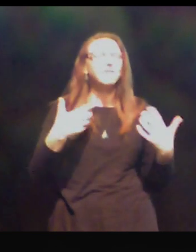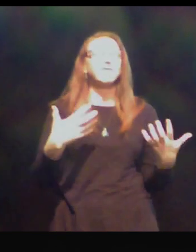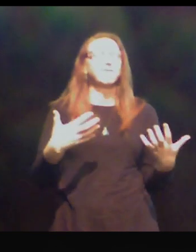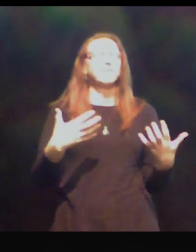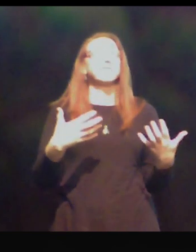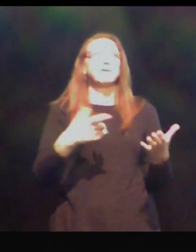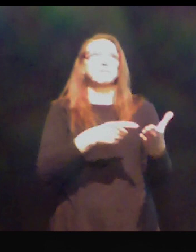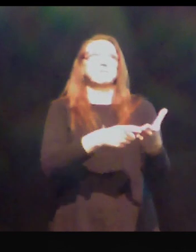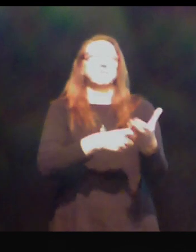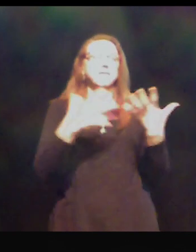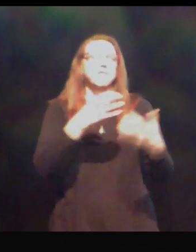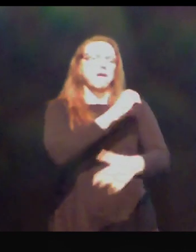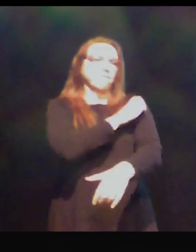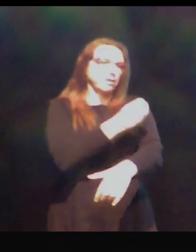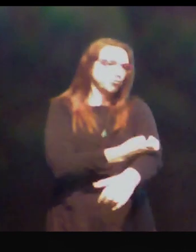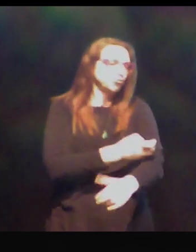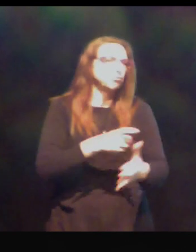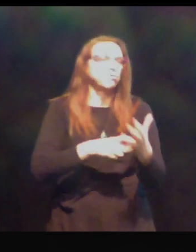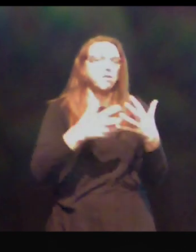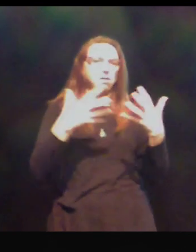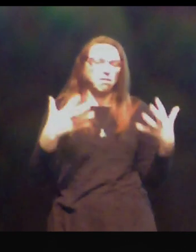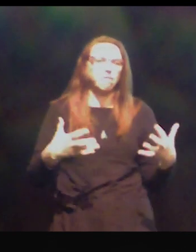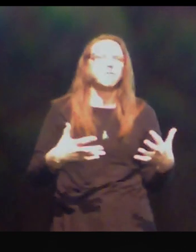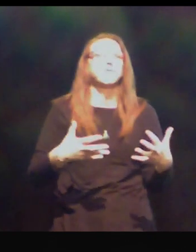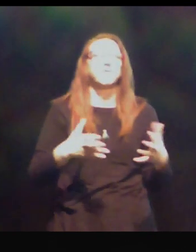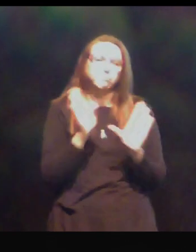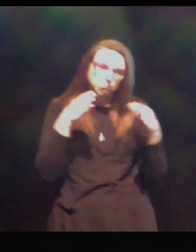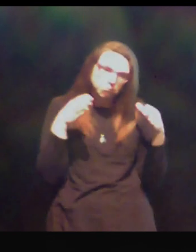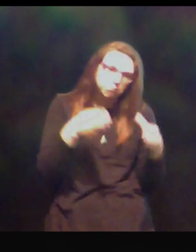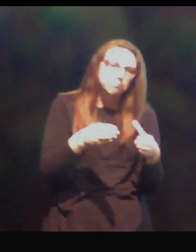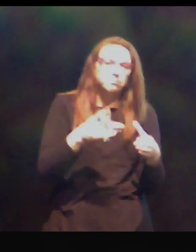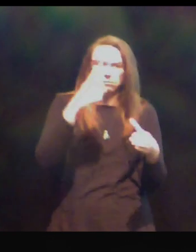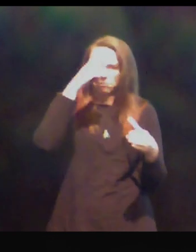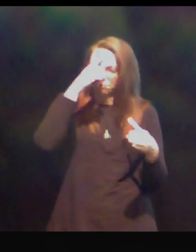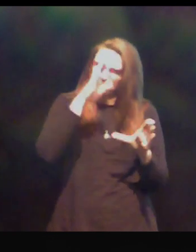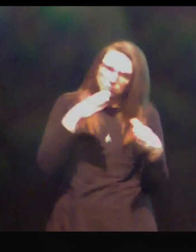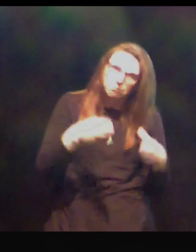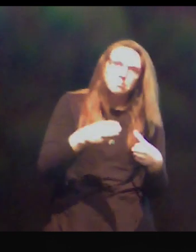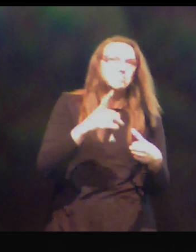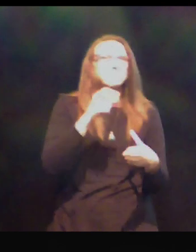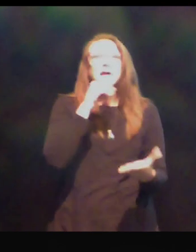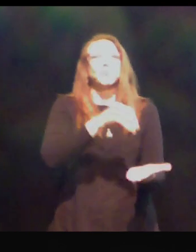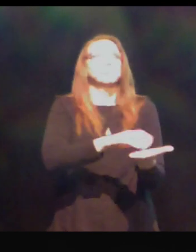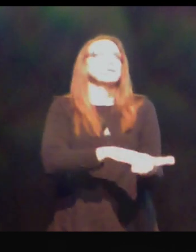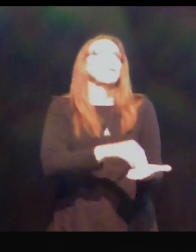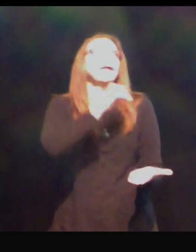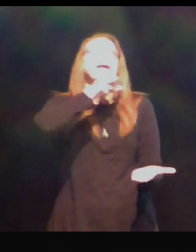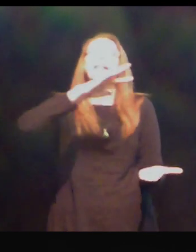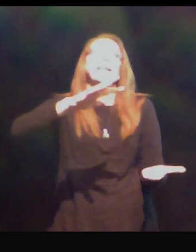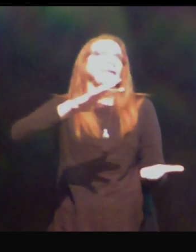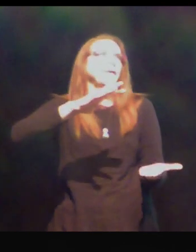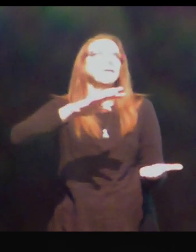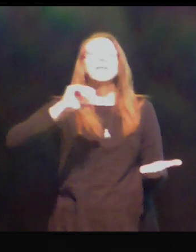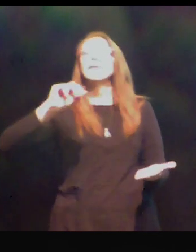it does take a lot of energy and a lot of, you know, concentration mentally, because I don't write anything down. And Anthony will